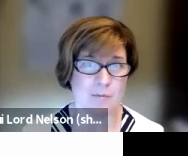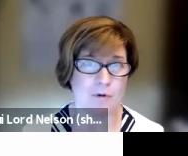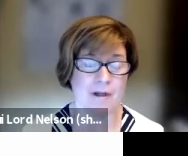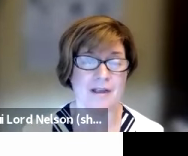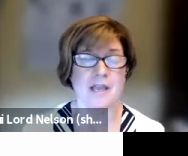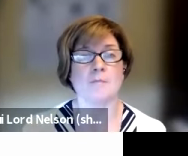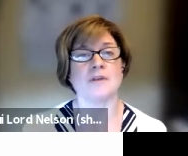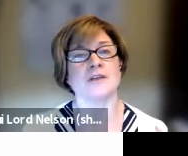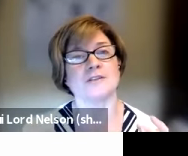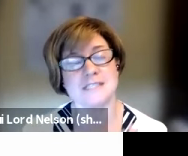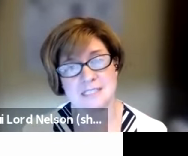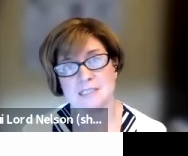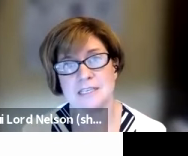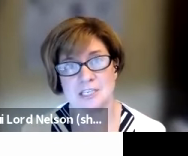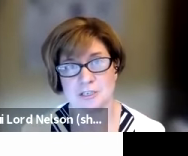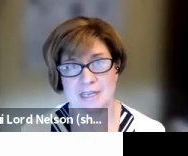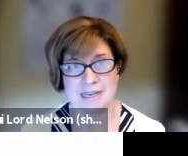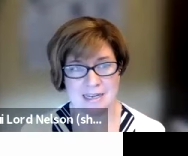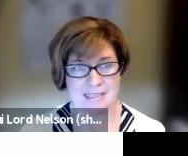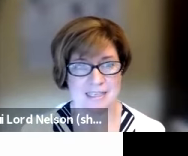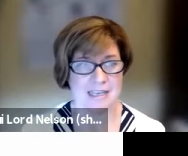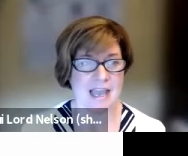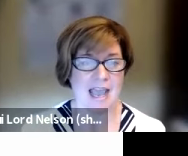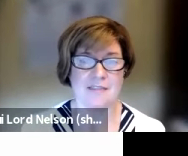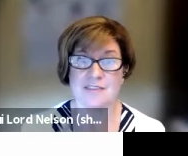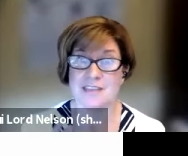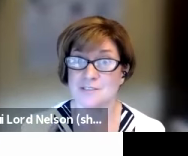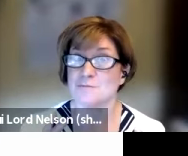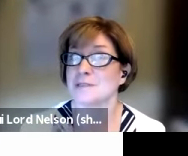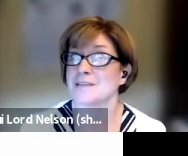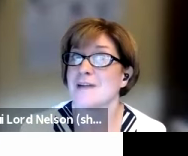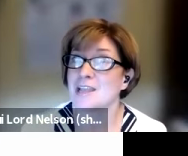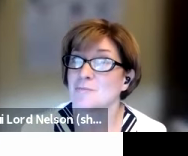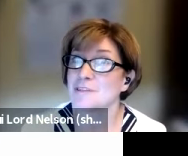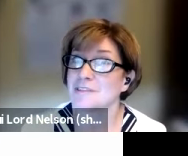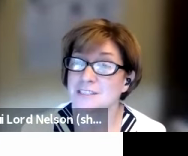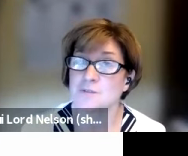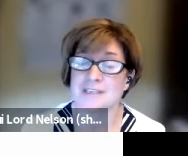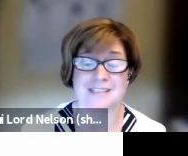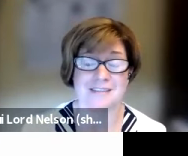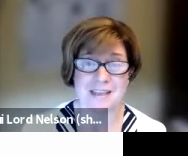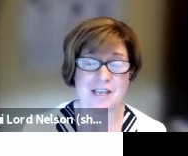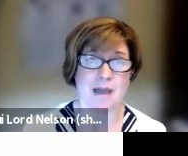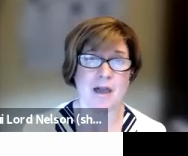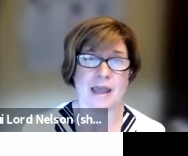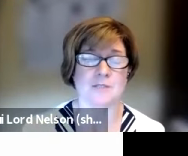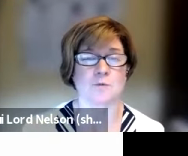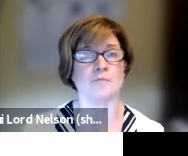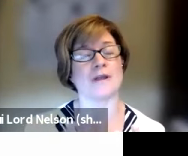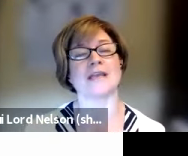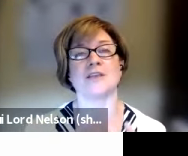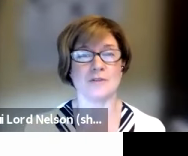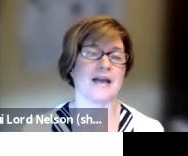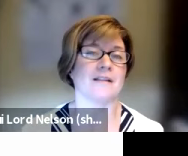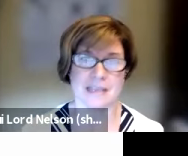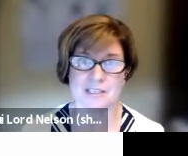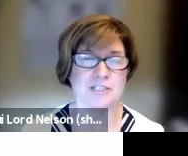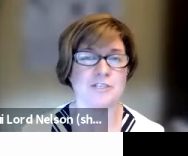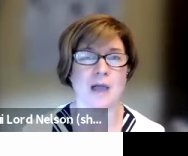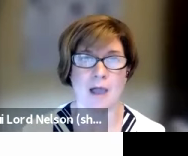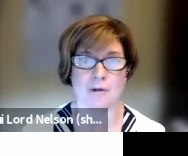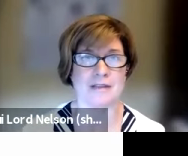purple anymore, but they're still interconnected. And these are really valuable things for us to think about as we're bringing